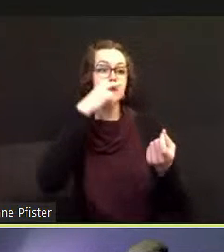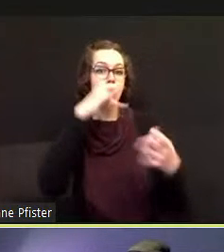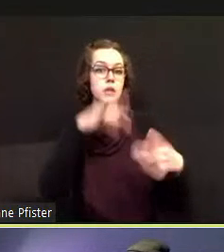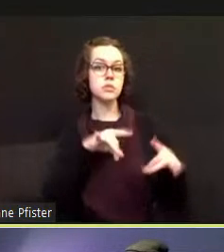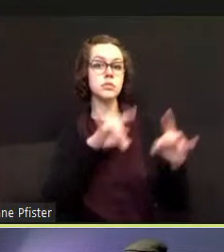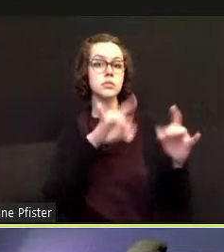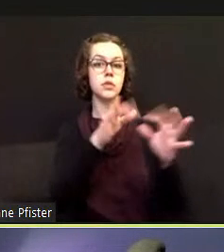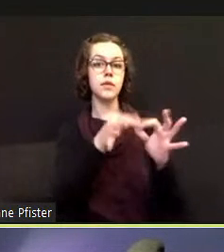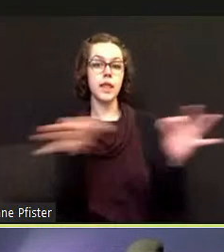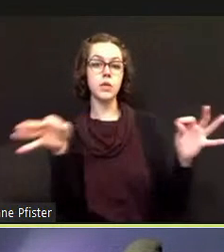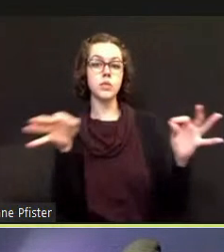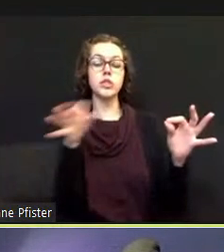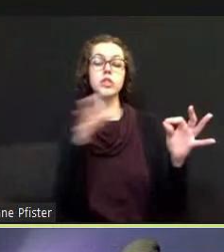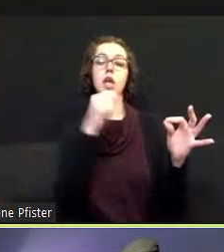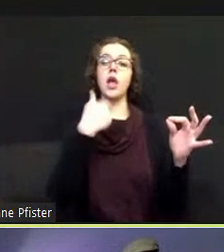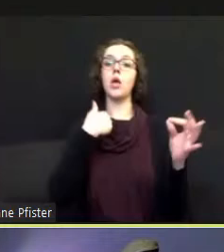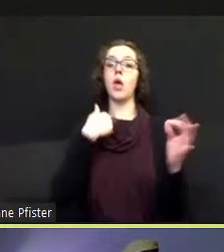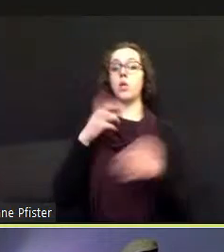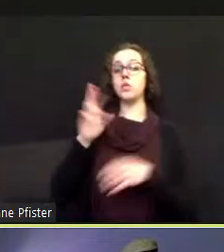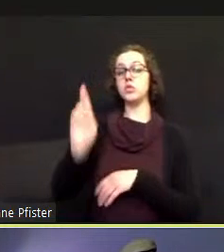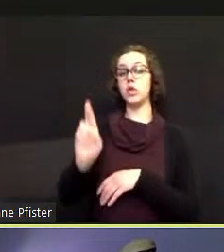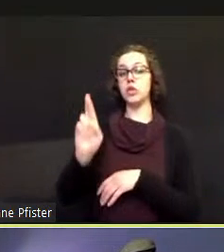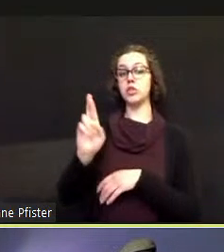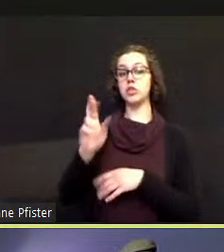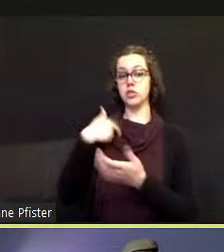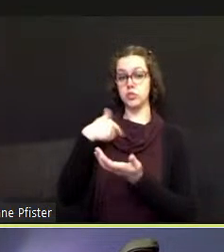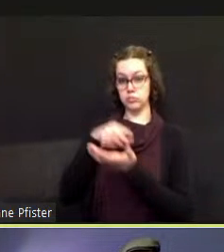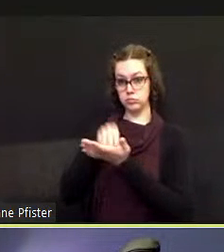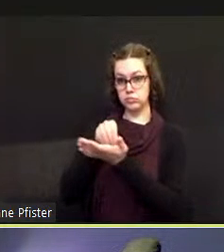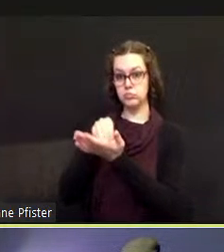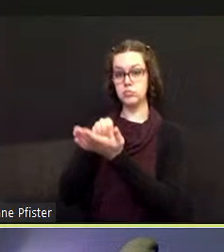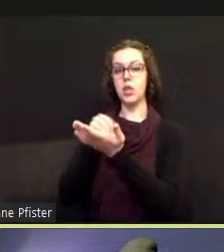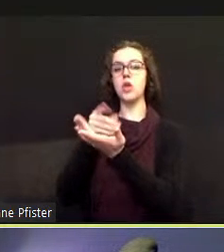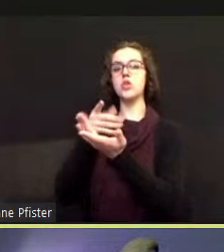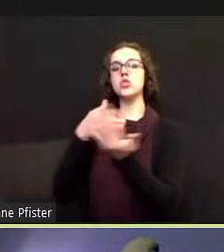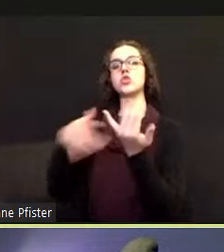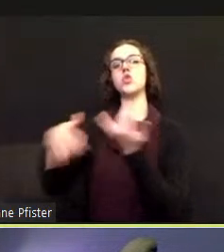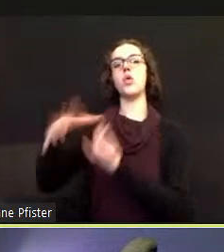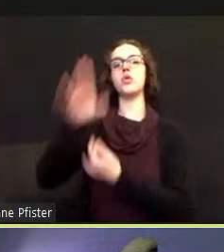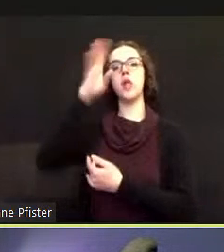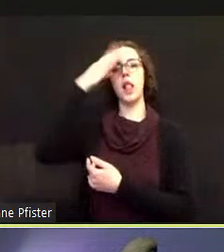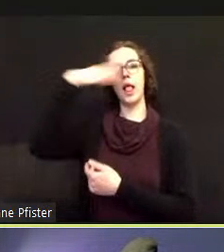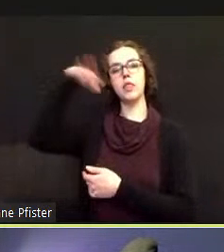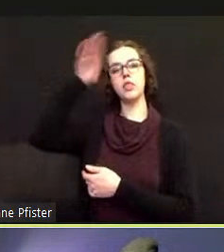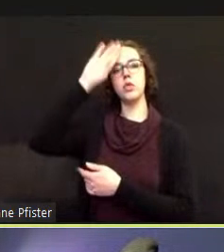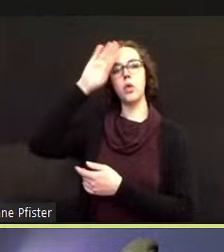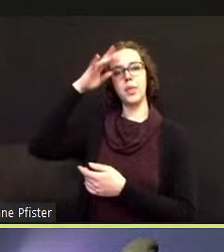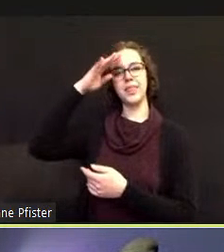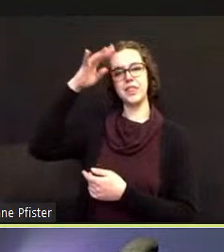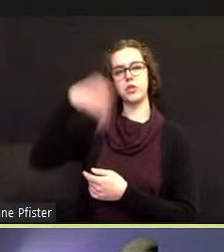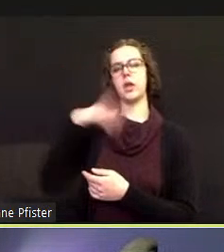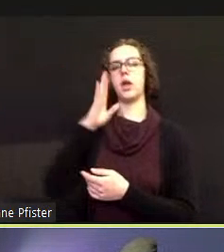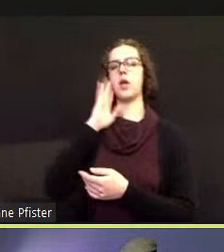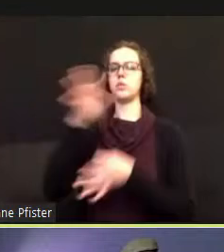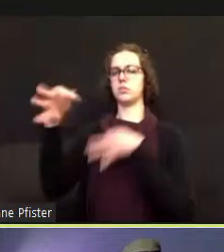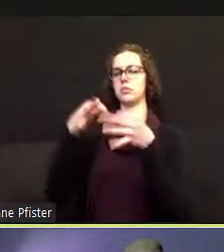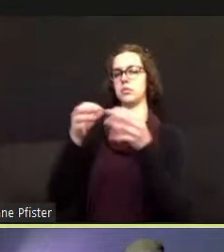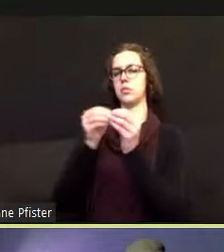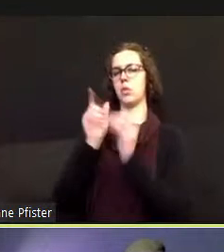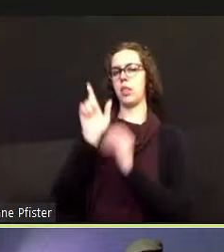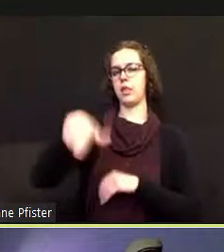I also, when I was at Rochester, was trained in social anthrotheory, and I'll get to that a little bit later as to why I